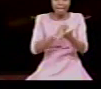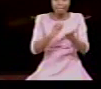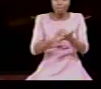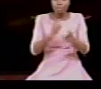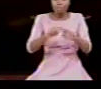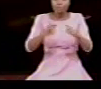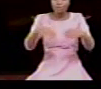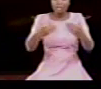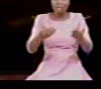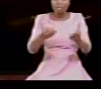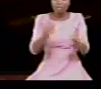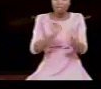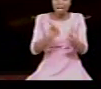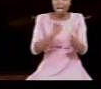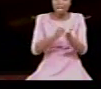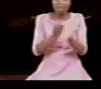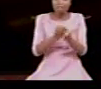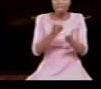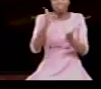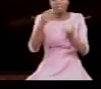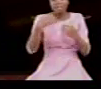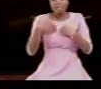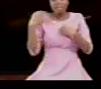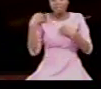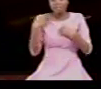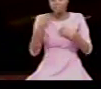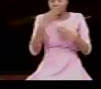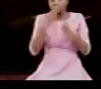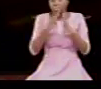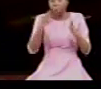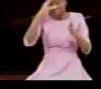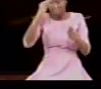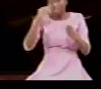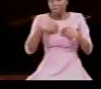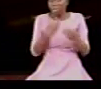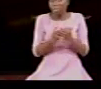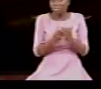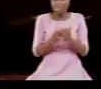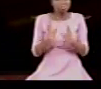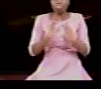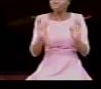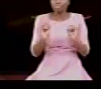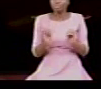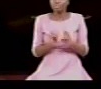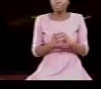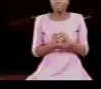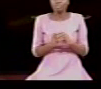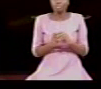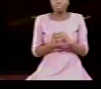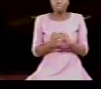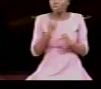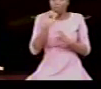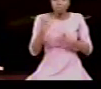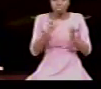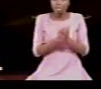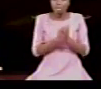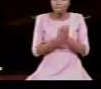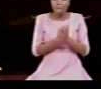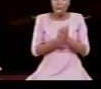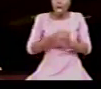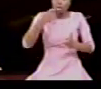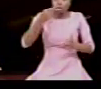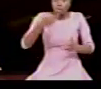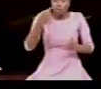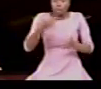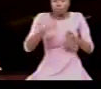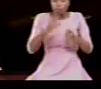Unbeliever is a chief. He has money. He's a big man. He's a millionaire. All rubbish. Don't need that. Speak to the children